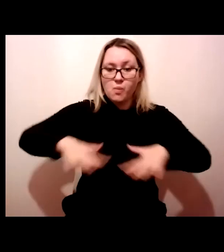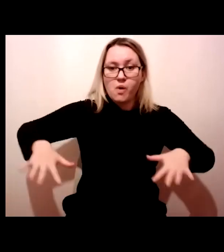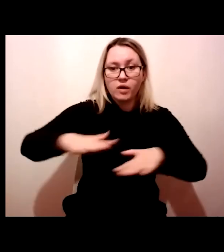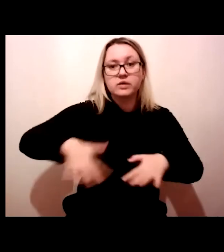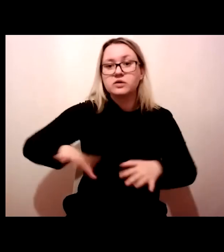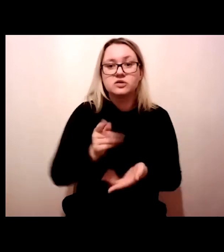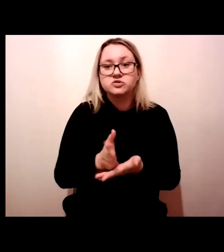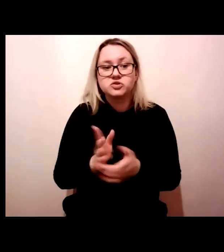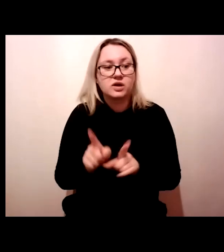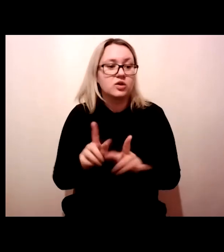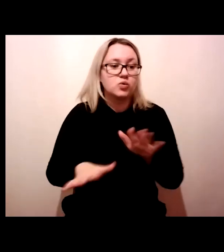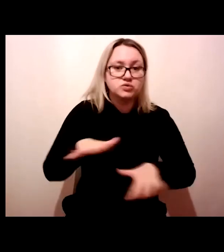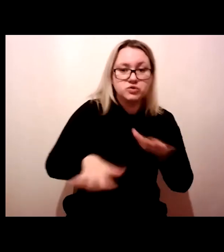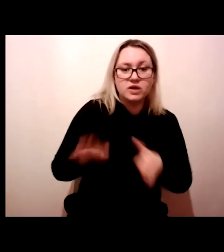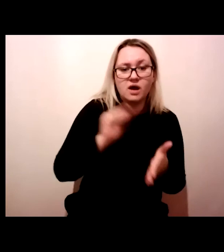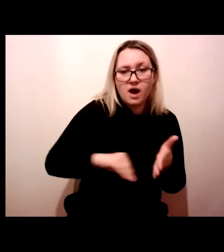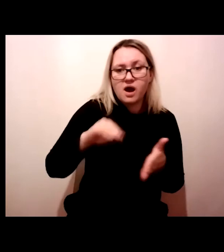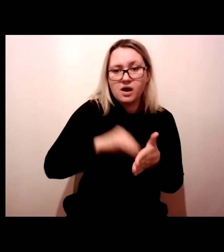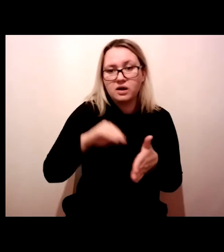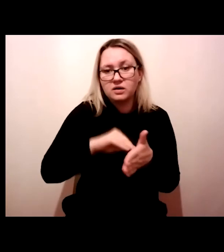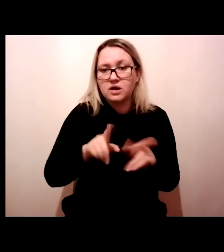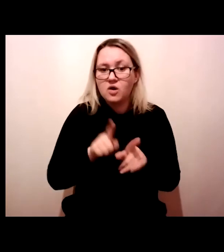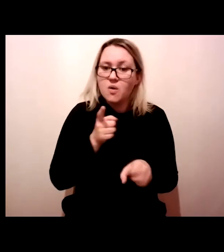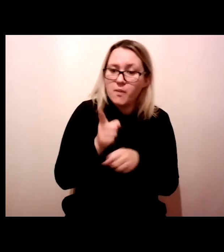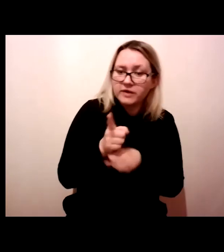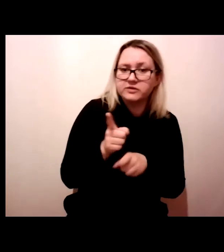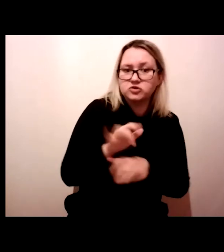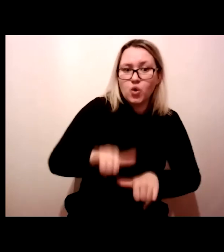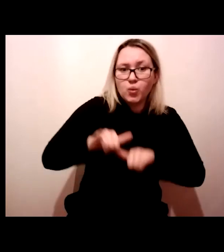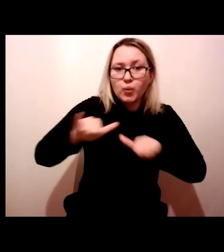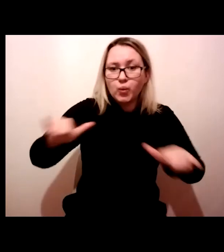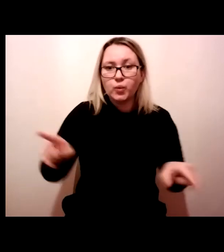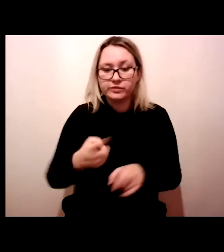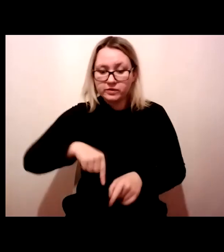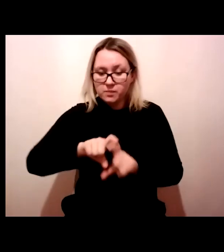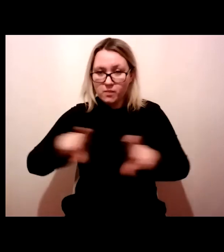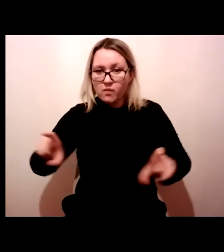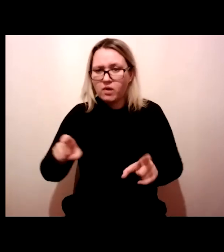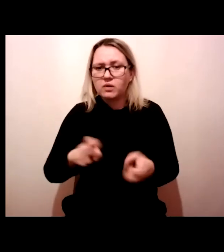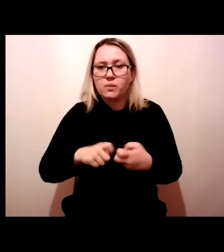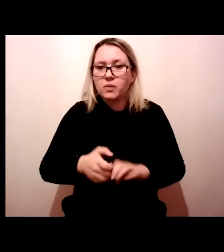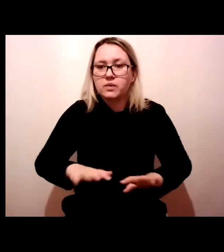to understand what's going on in the entire school, that certain problems